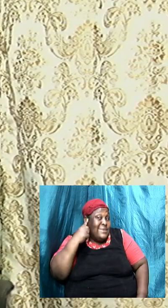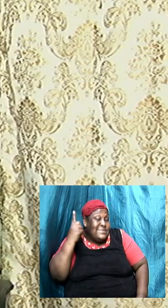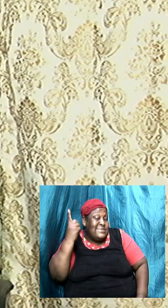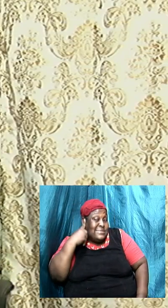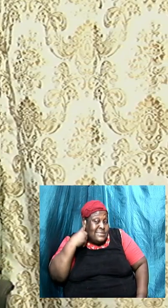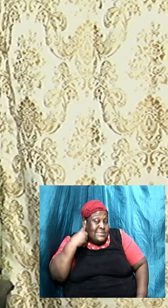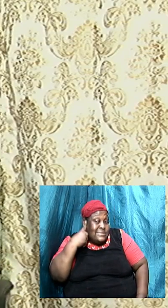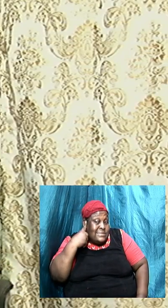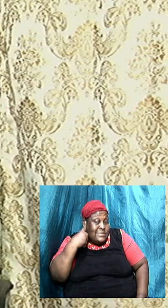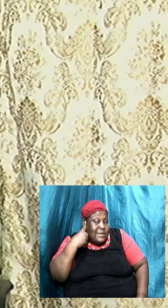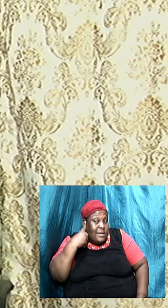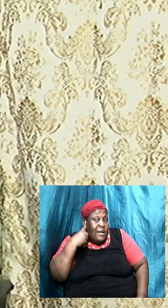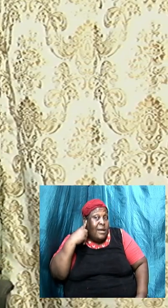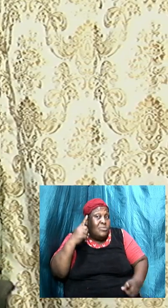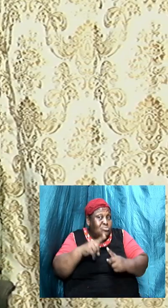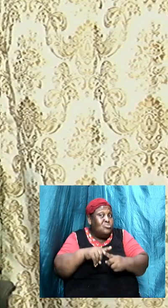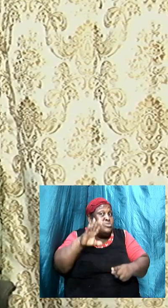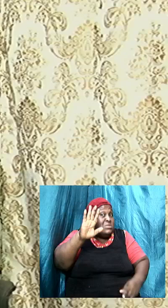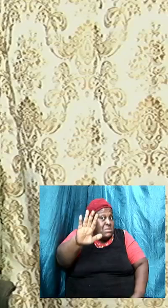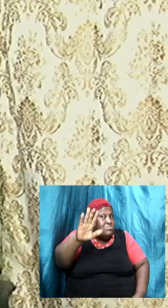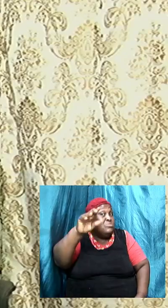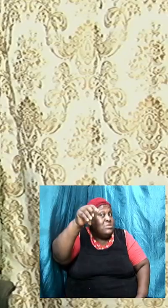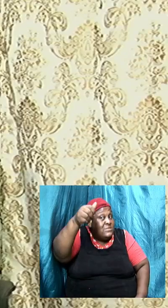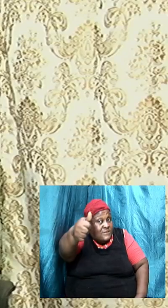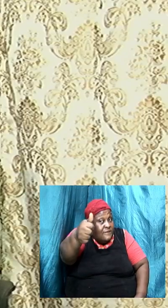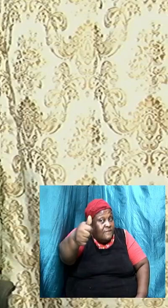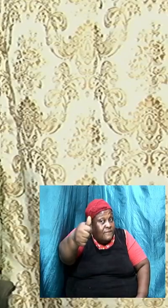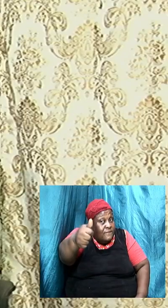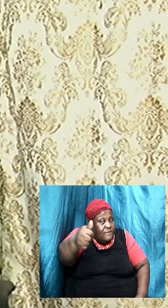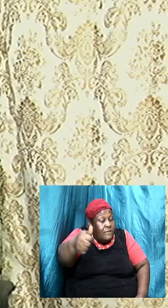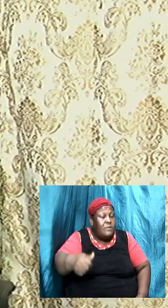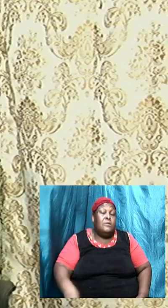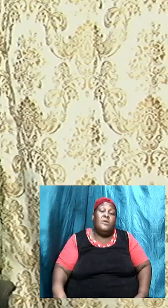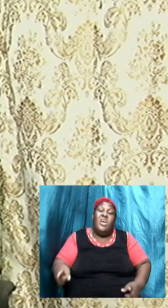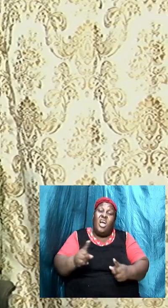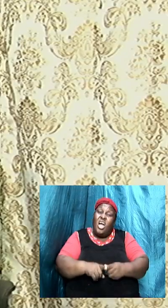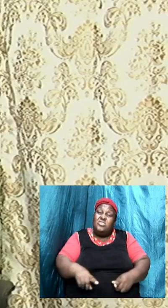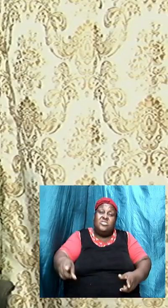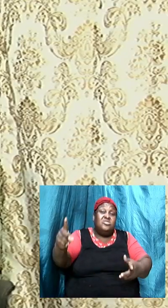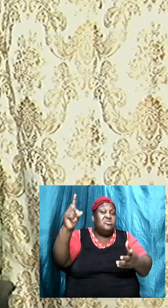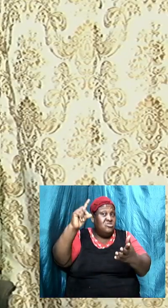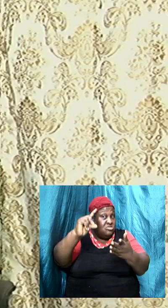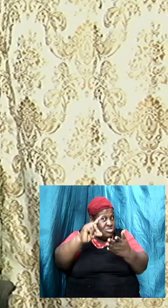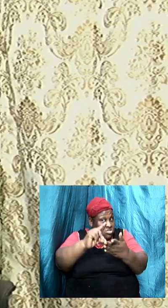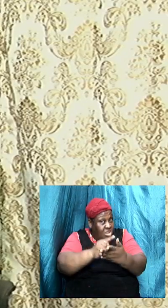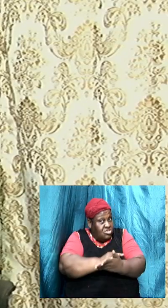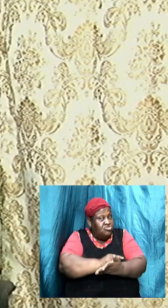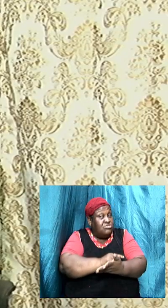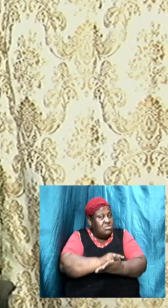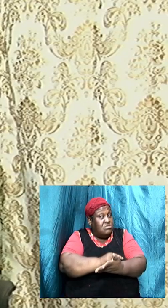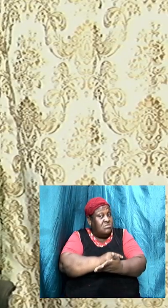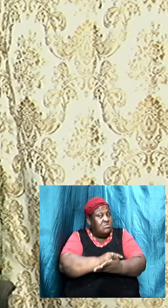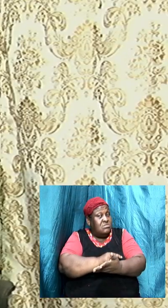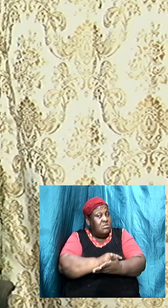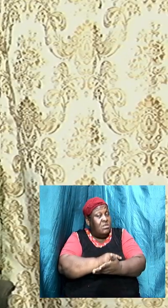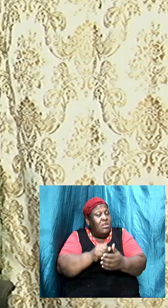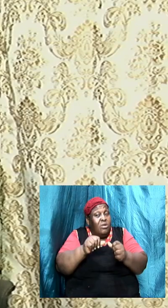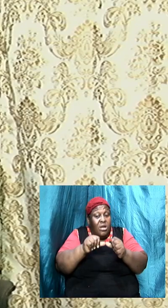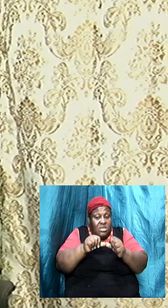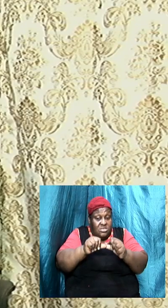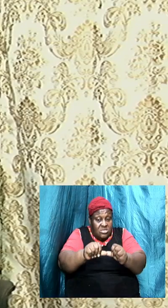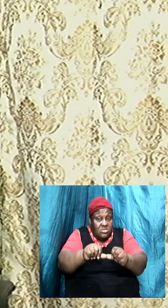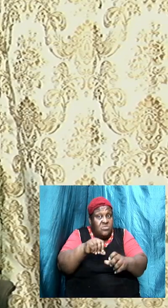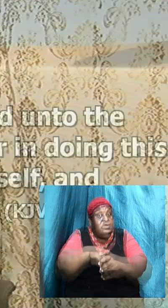take heed unto thyself and unto the doctrine. Continue in